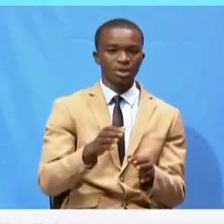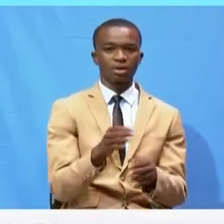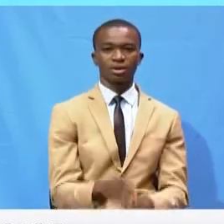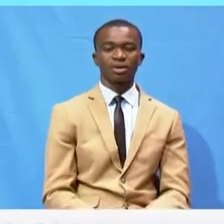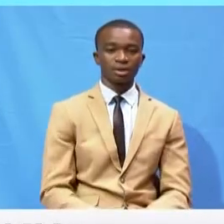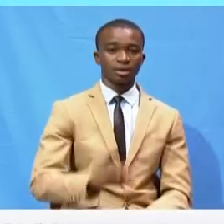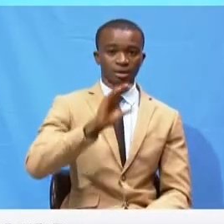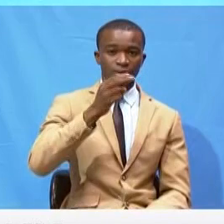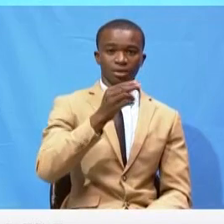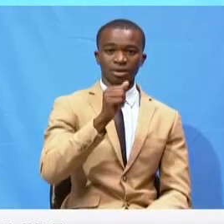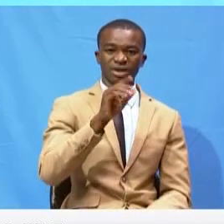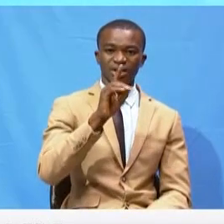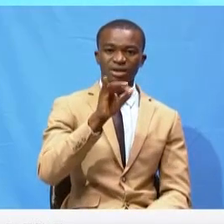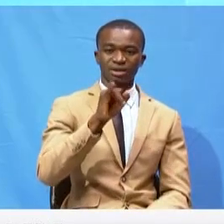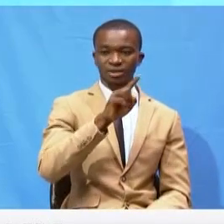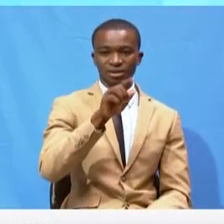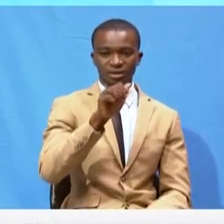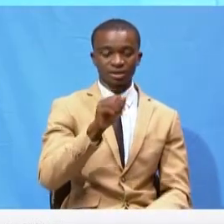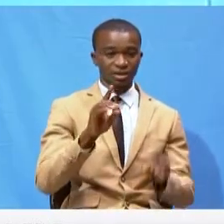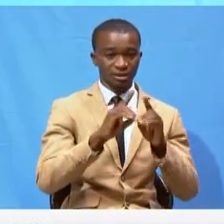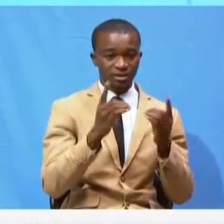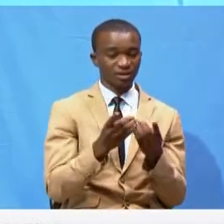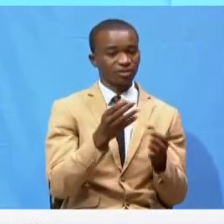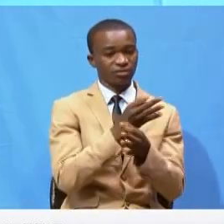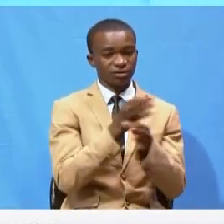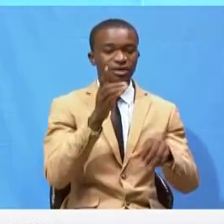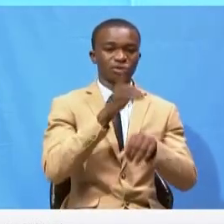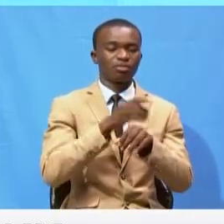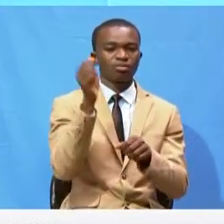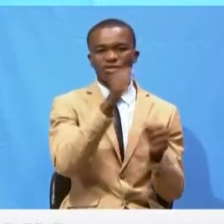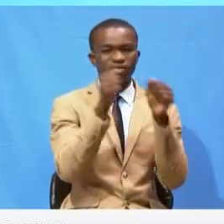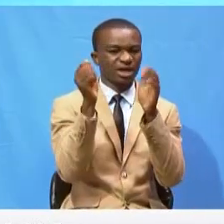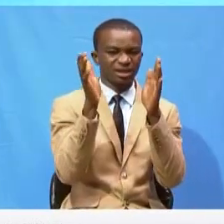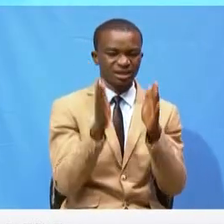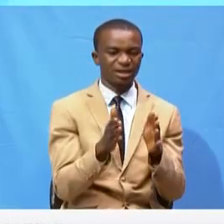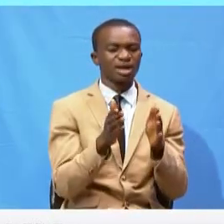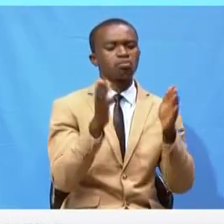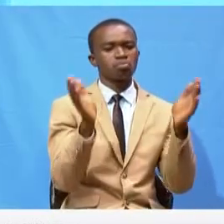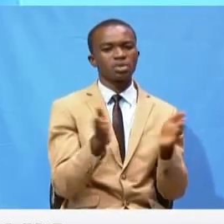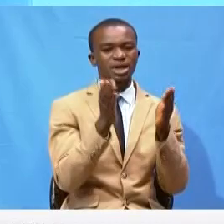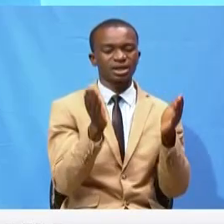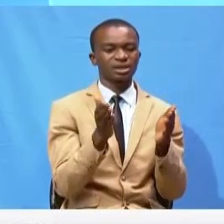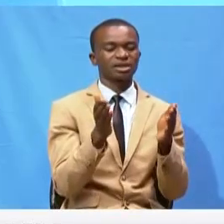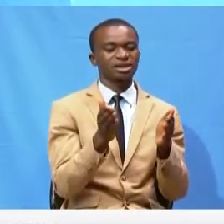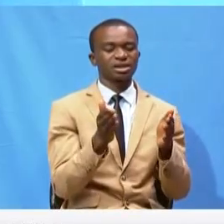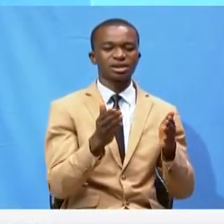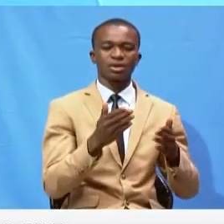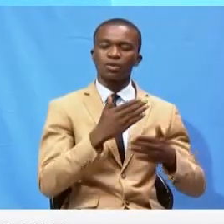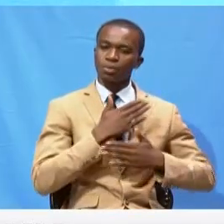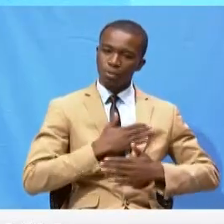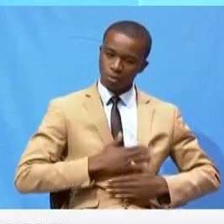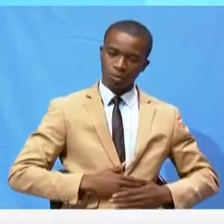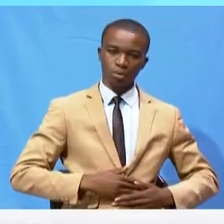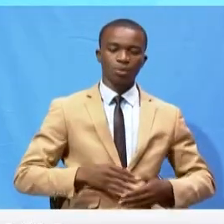in Chadiza District have called for unity and peace as the country continues to remember First President Kenneth